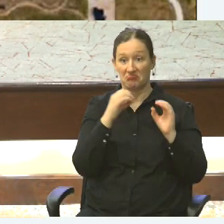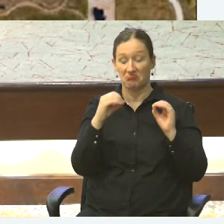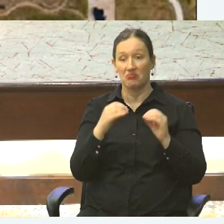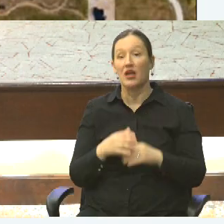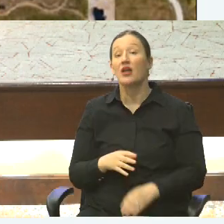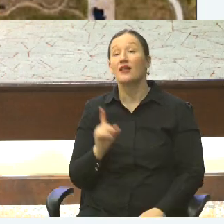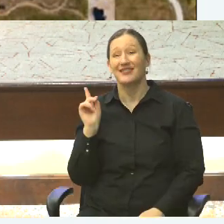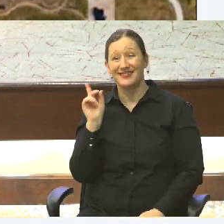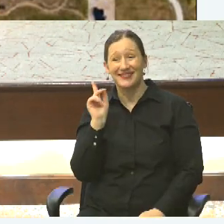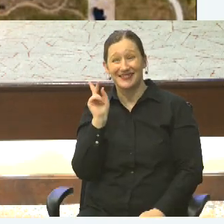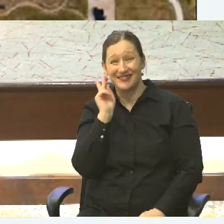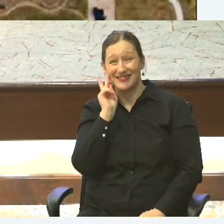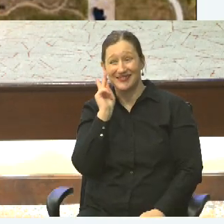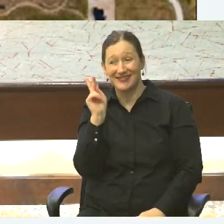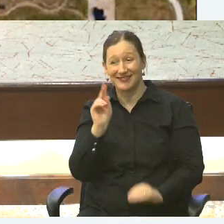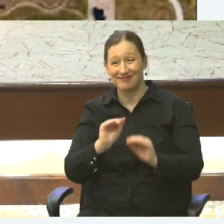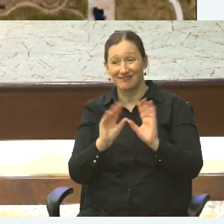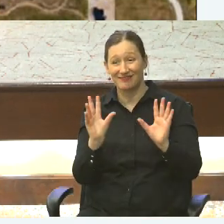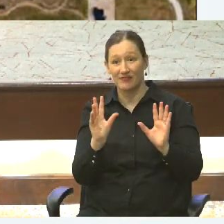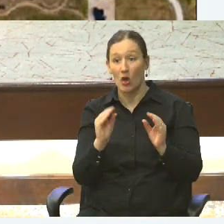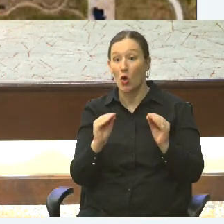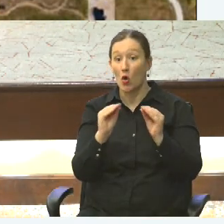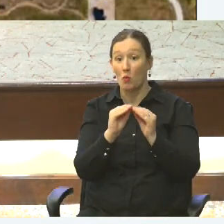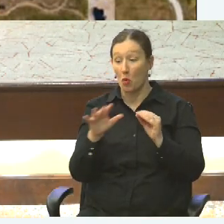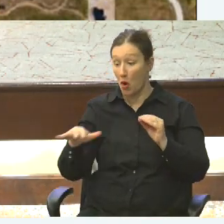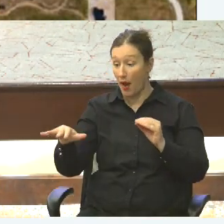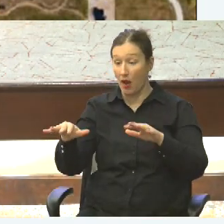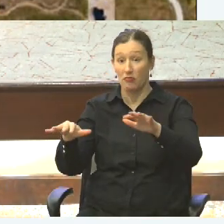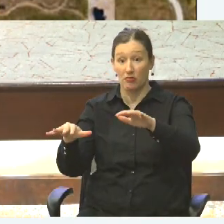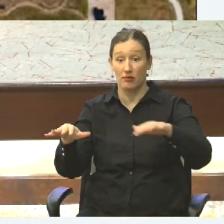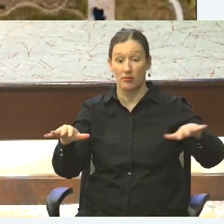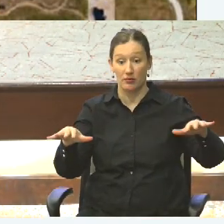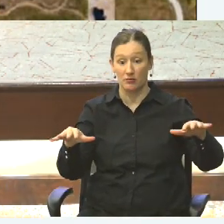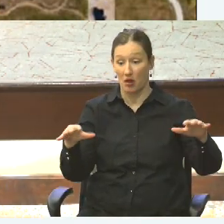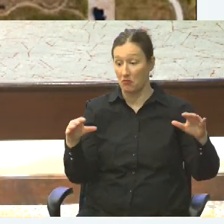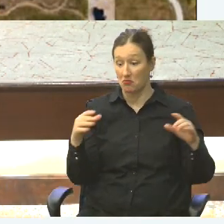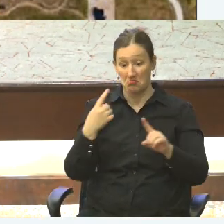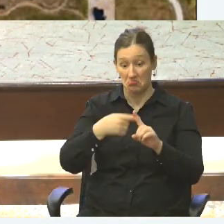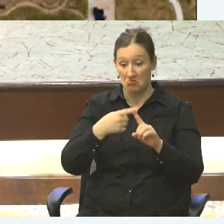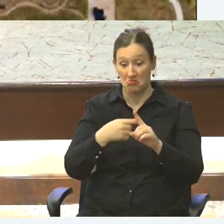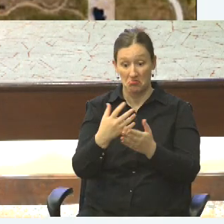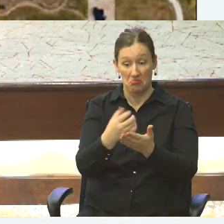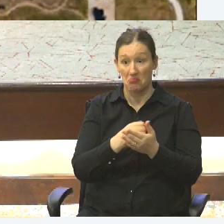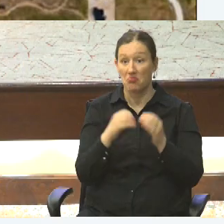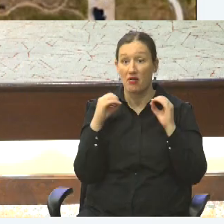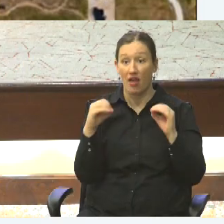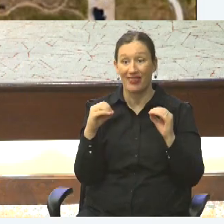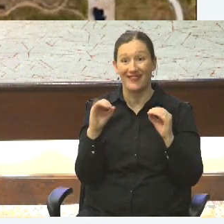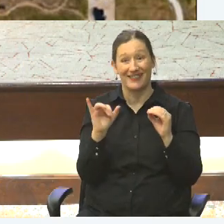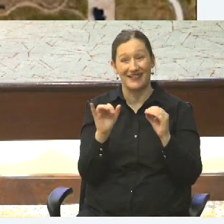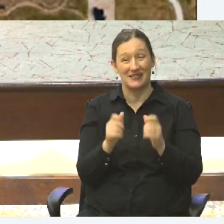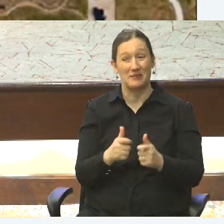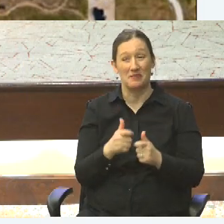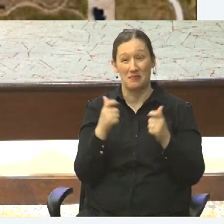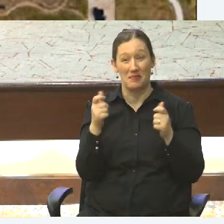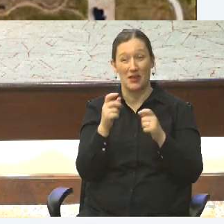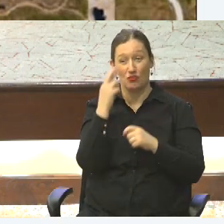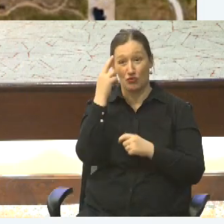that there's a lot more area that we're not collecting rent on than area that we are collecting rent on. And that's a big part of this